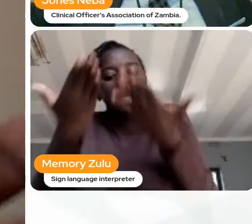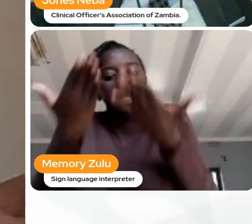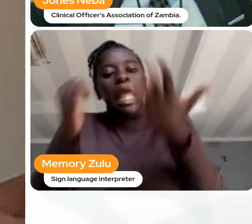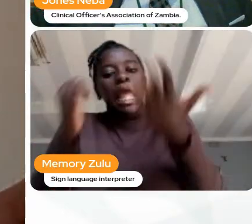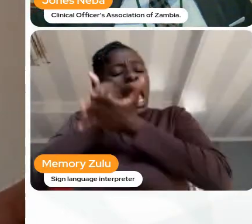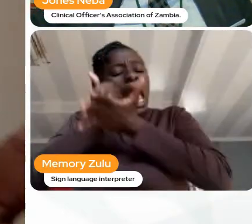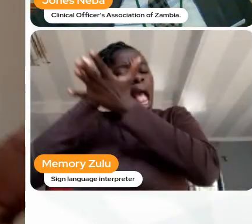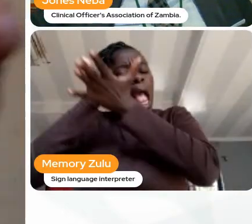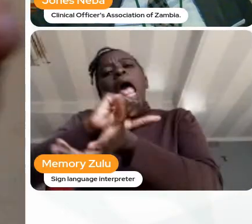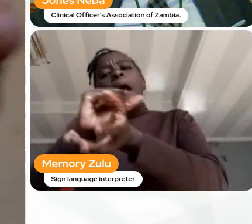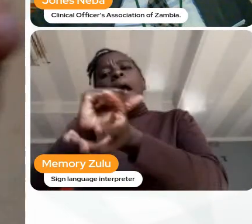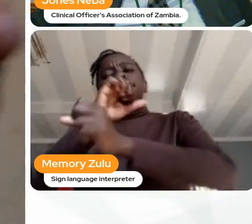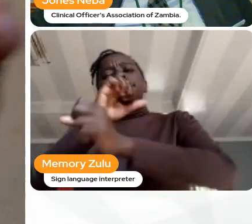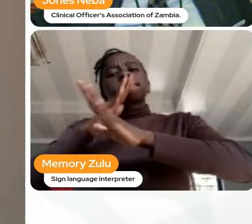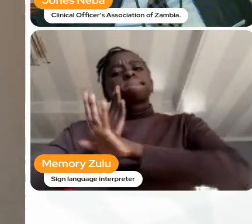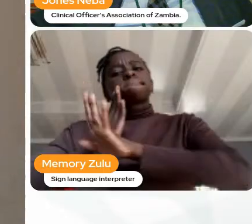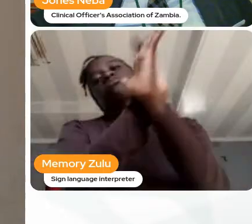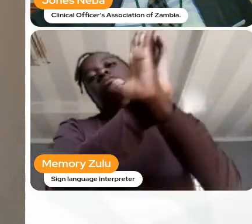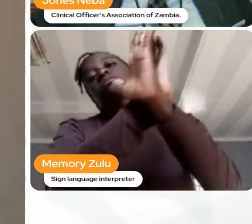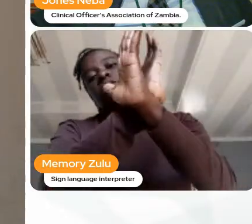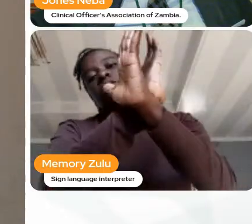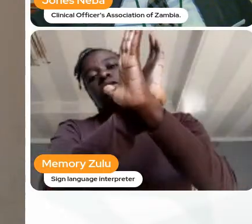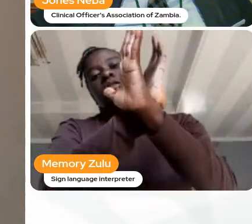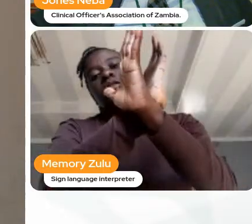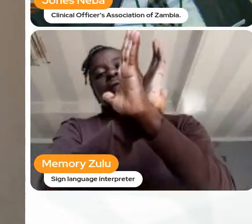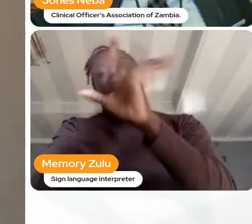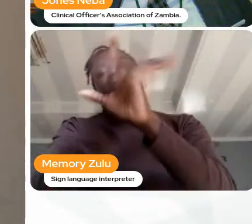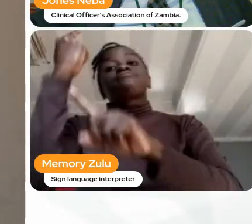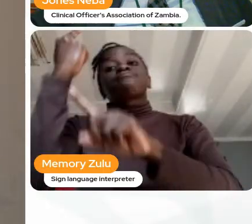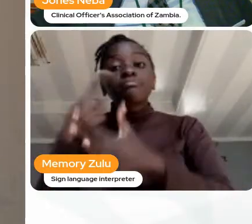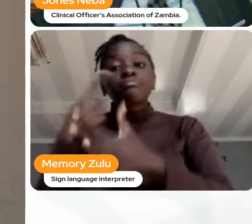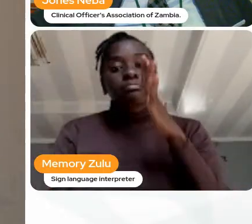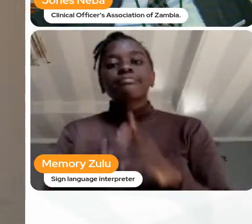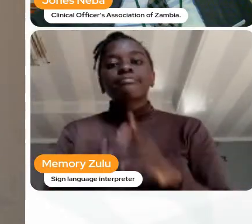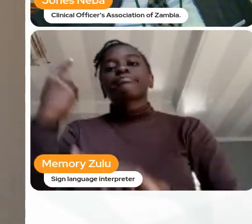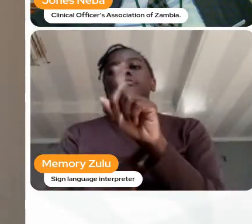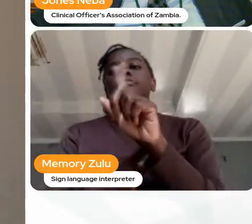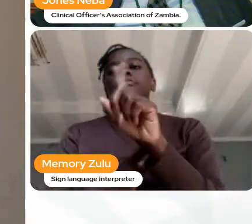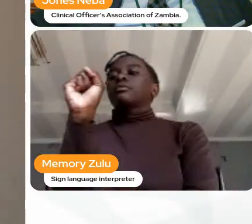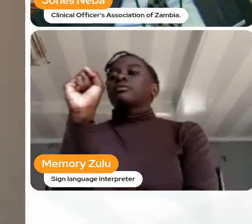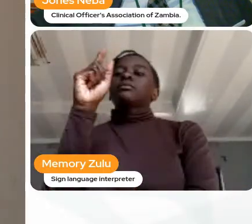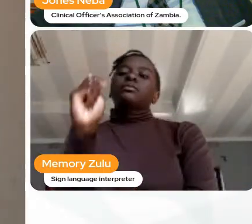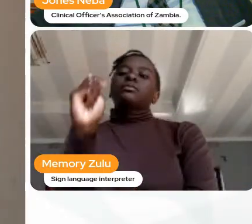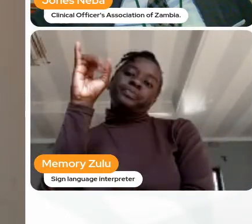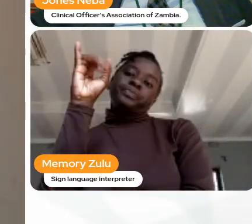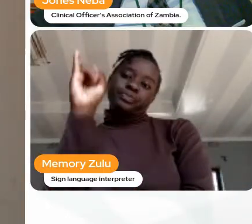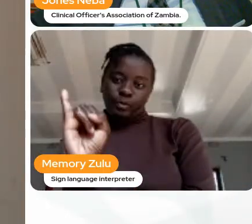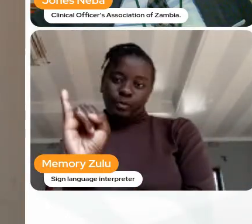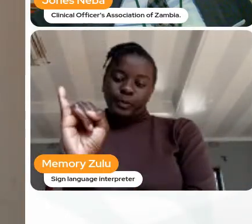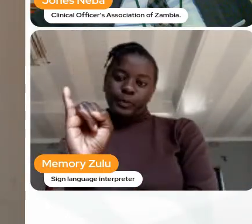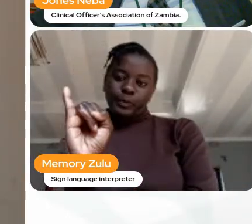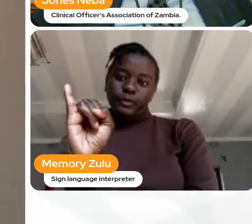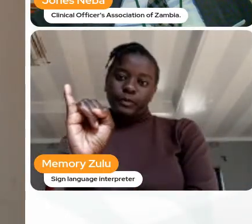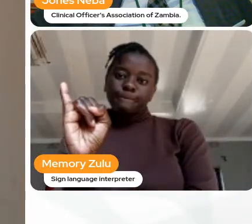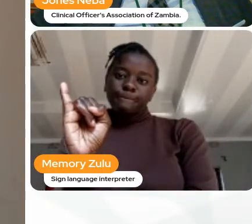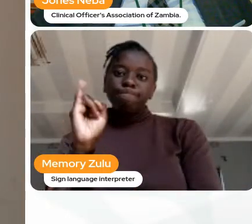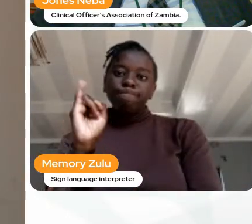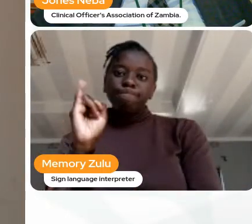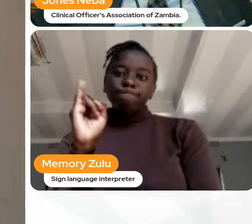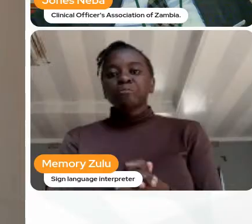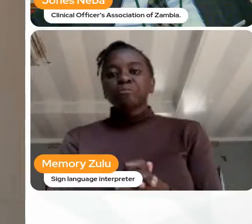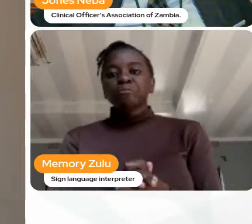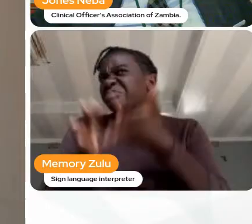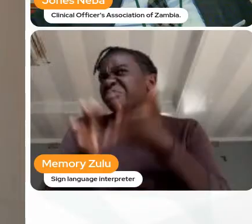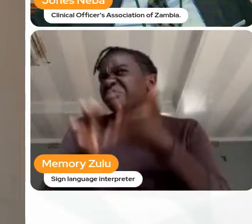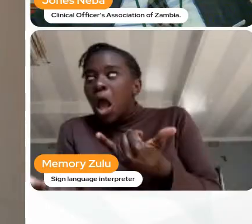an STI, but in the actual sense you're having a UTI. But then, as young people, we want to self-medicate ourselves